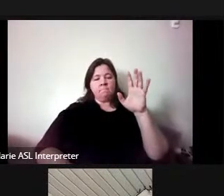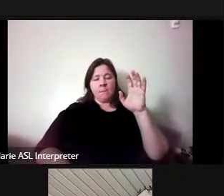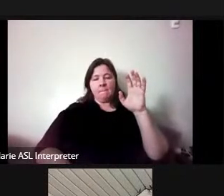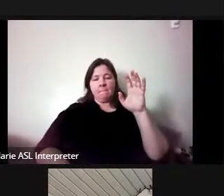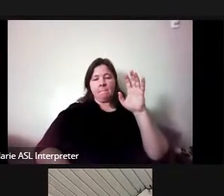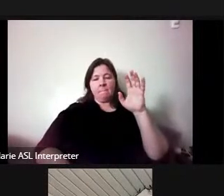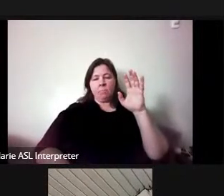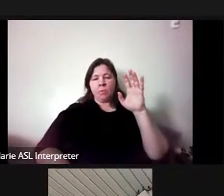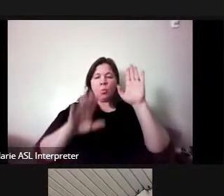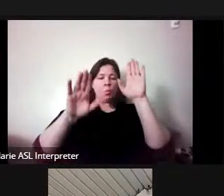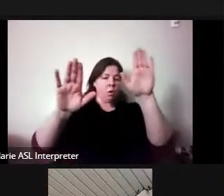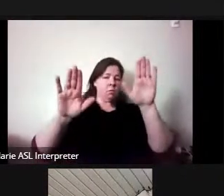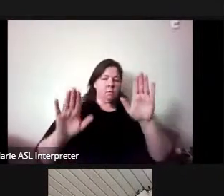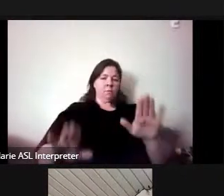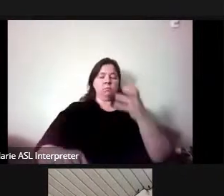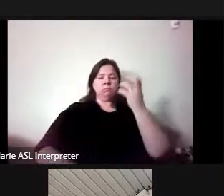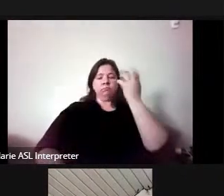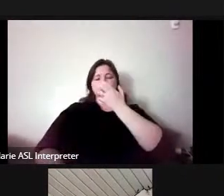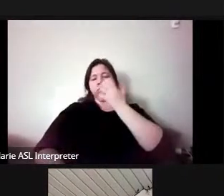phenomenal.